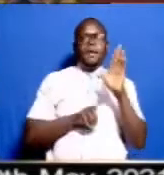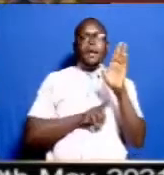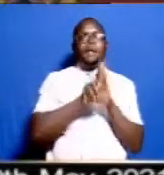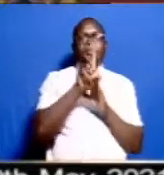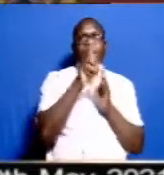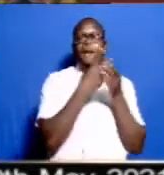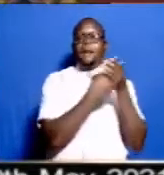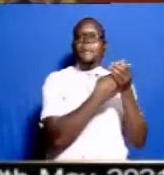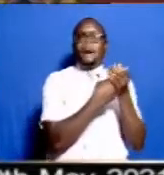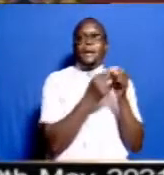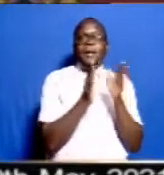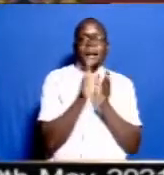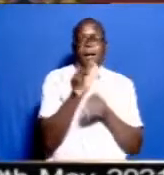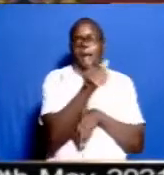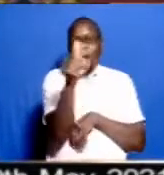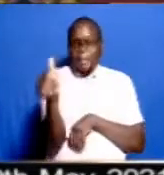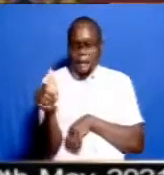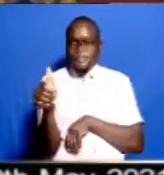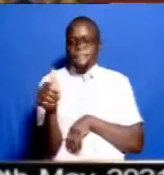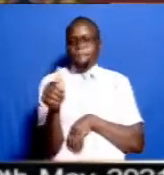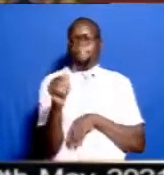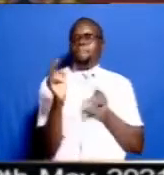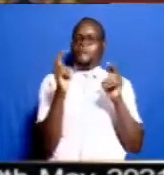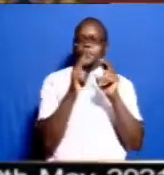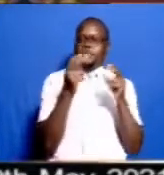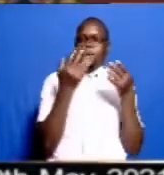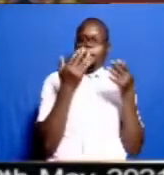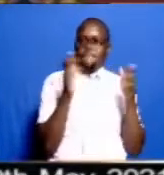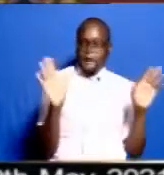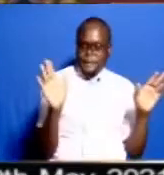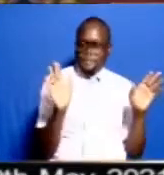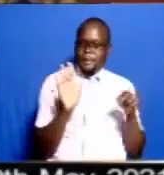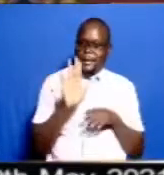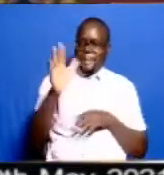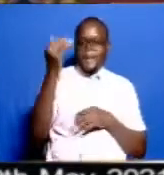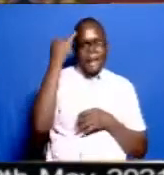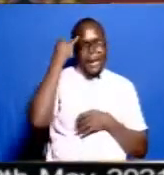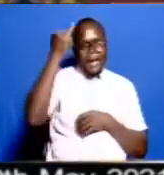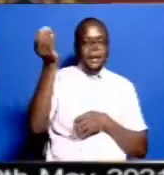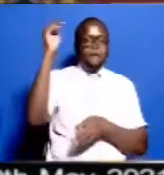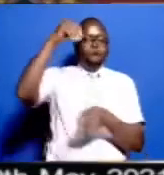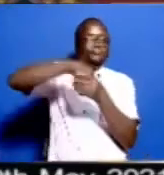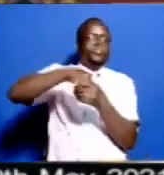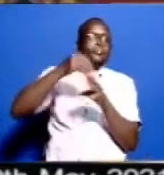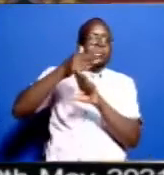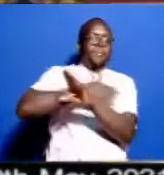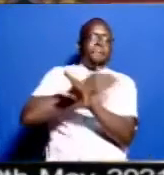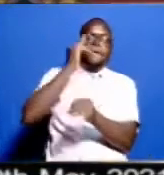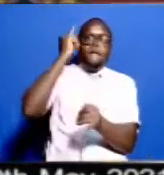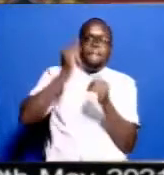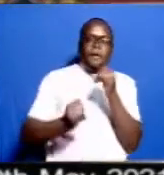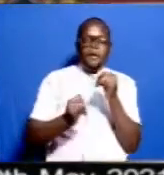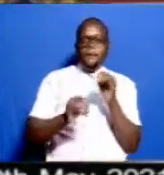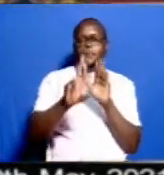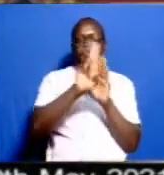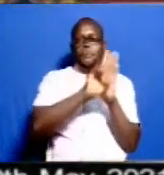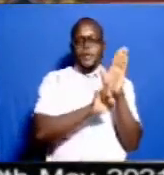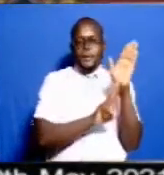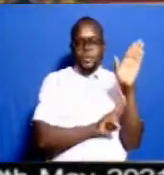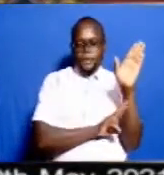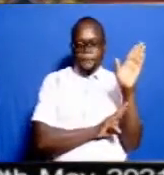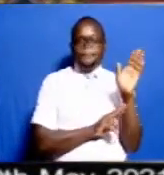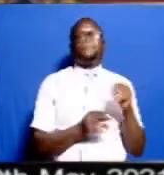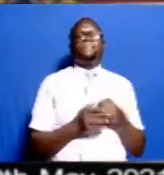partners, among others, were consulted and their input taken into account before finalization of the regulations.